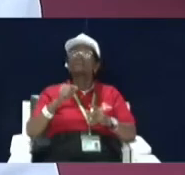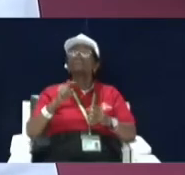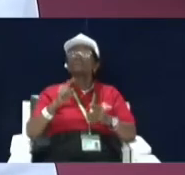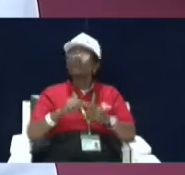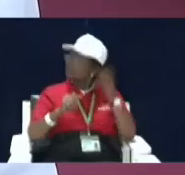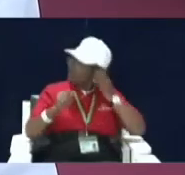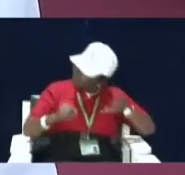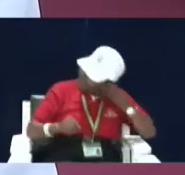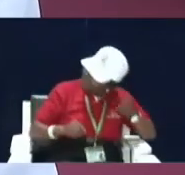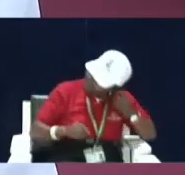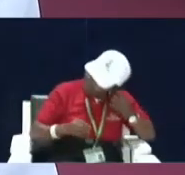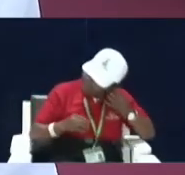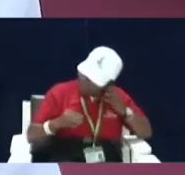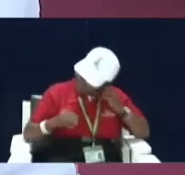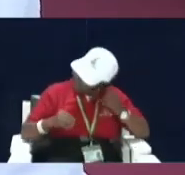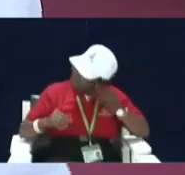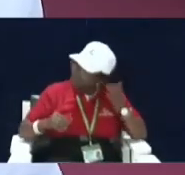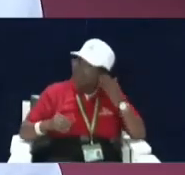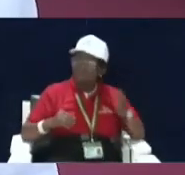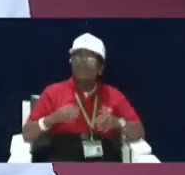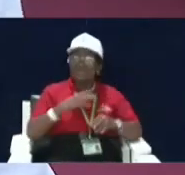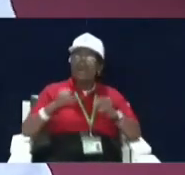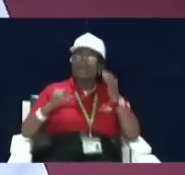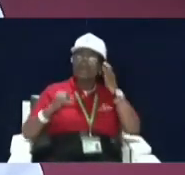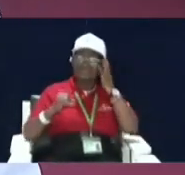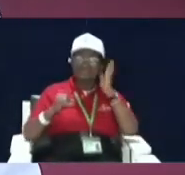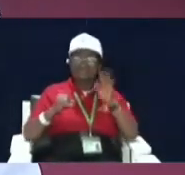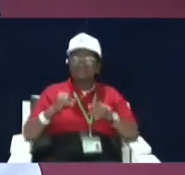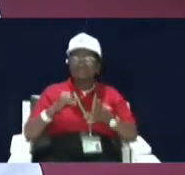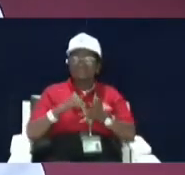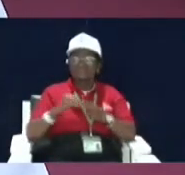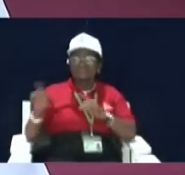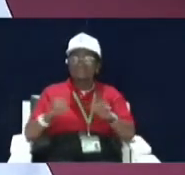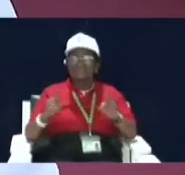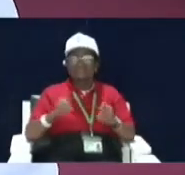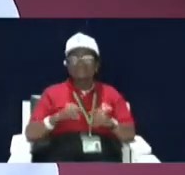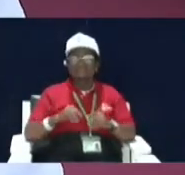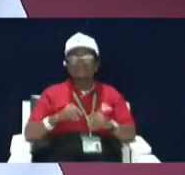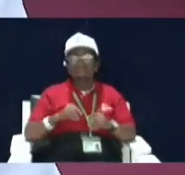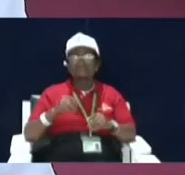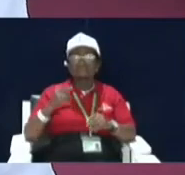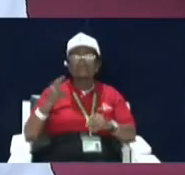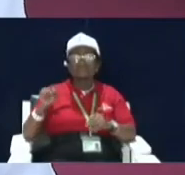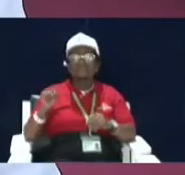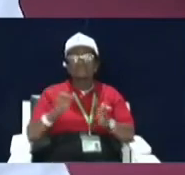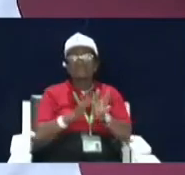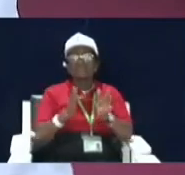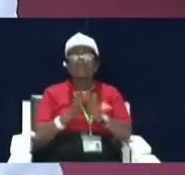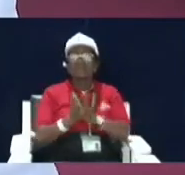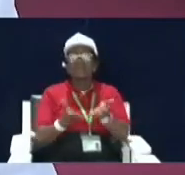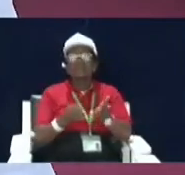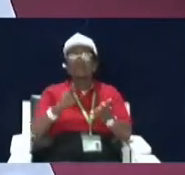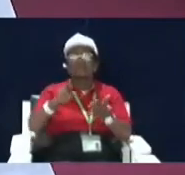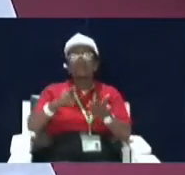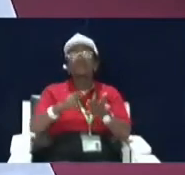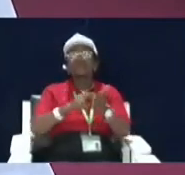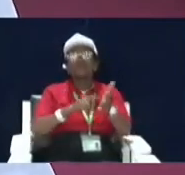still. And he did. And the Bible recorded it as a wonder.